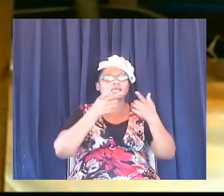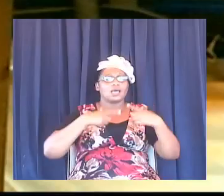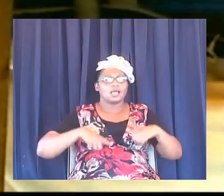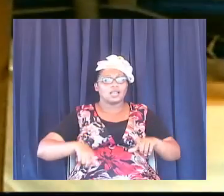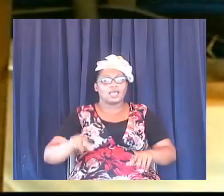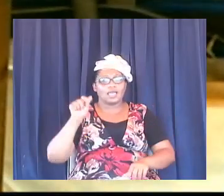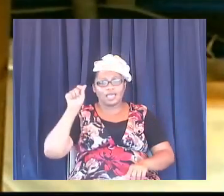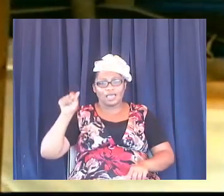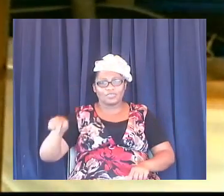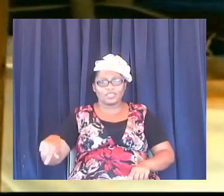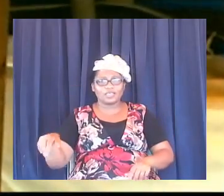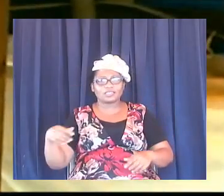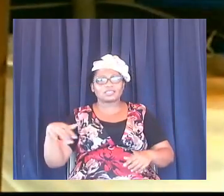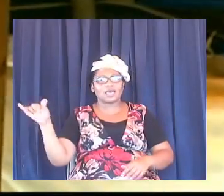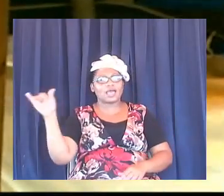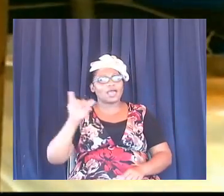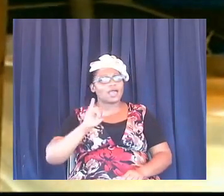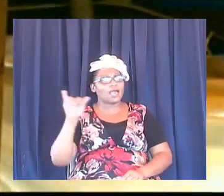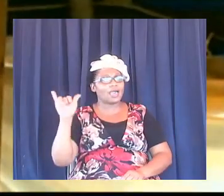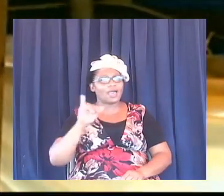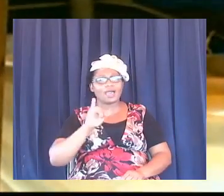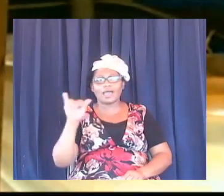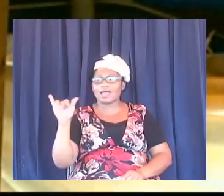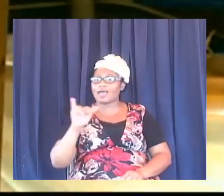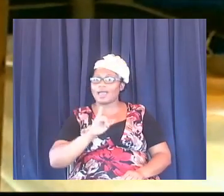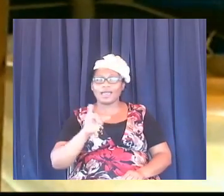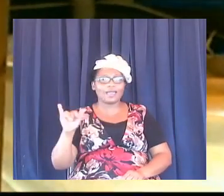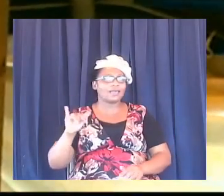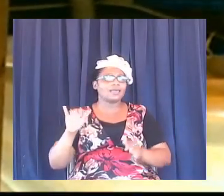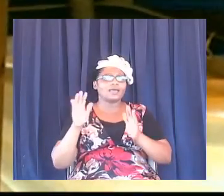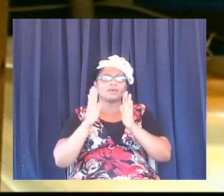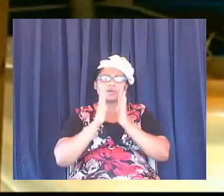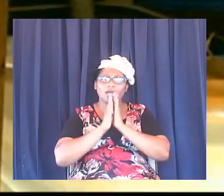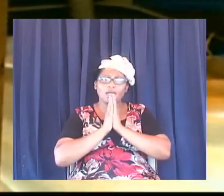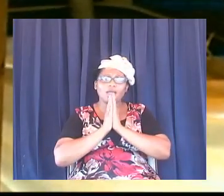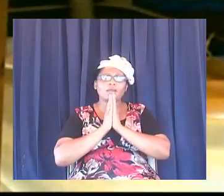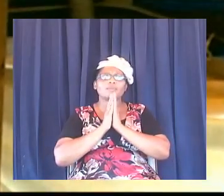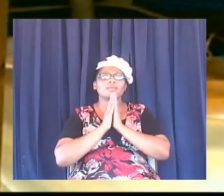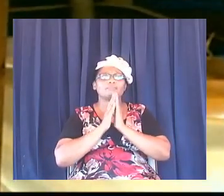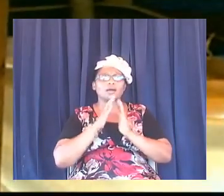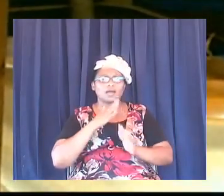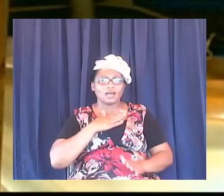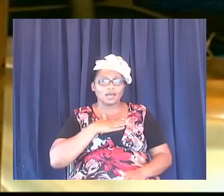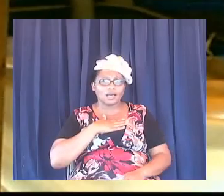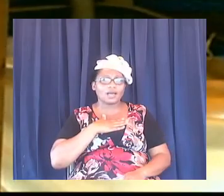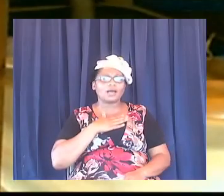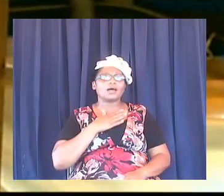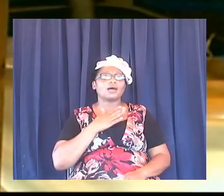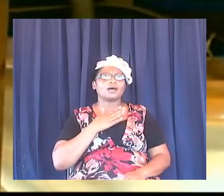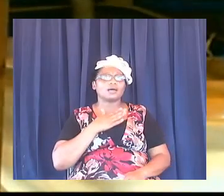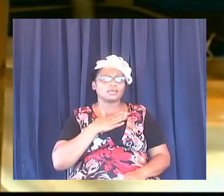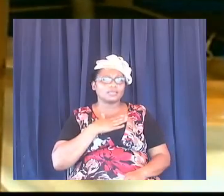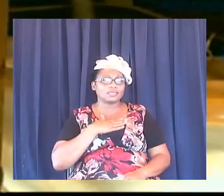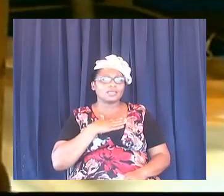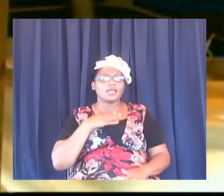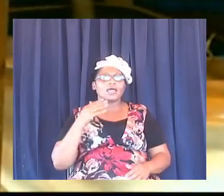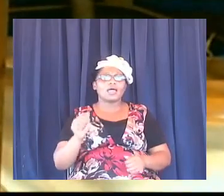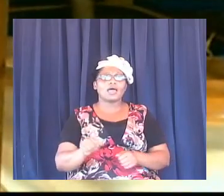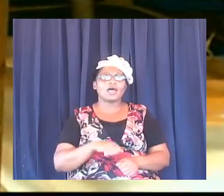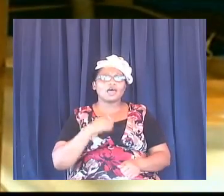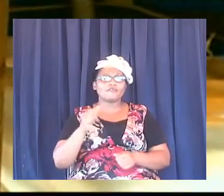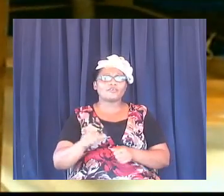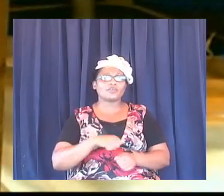Jesus, let this same very same prayer be mine. Personalize this